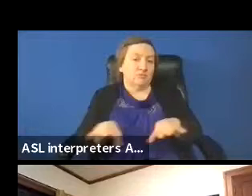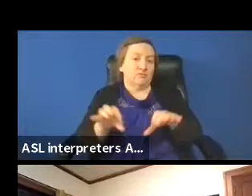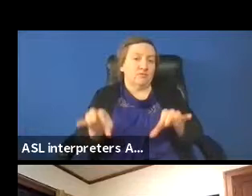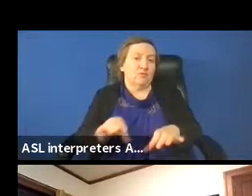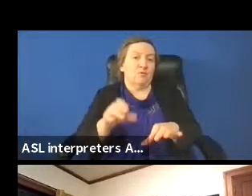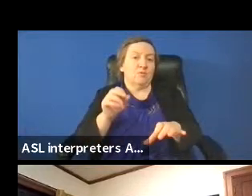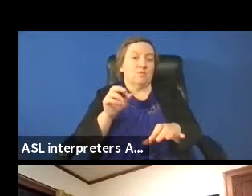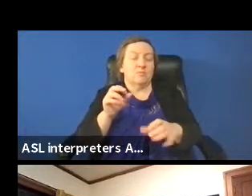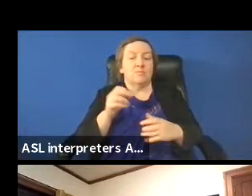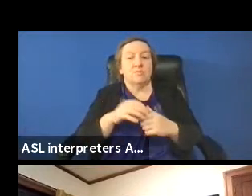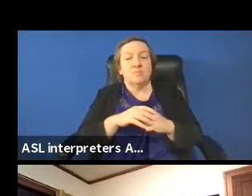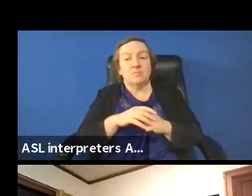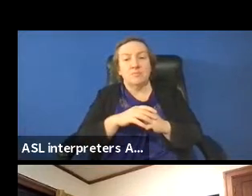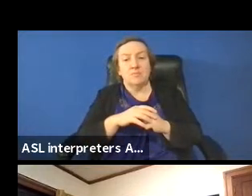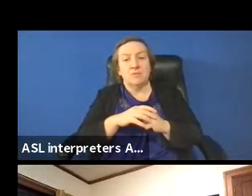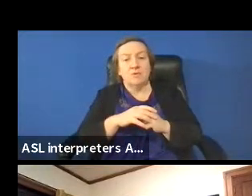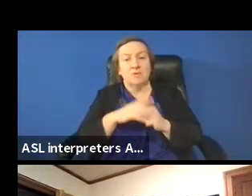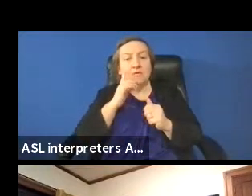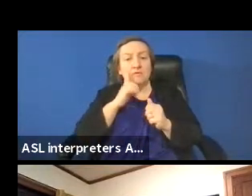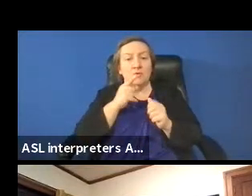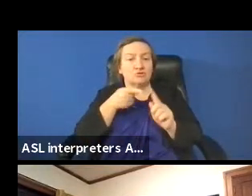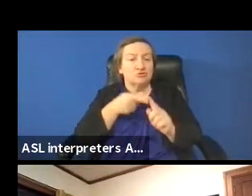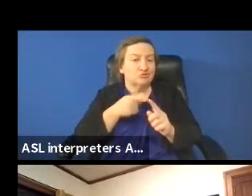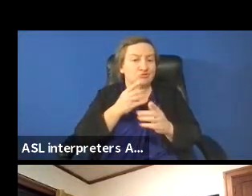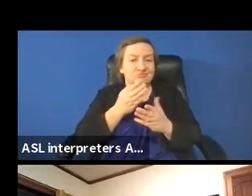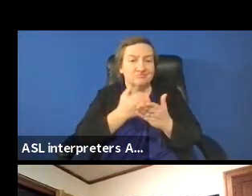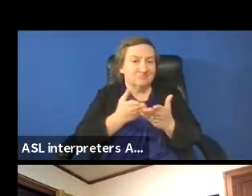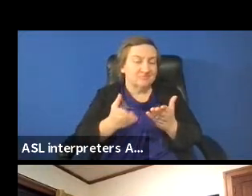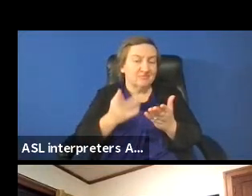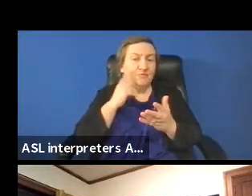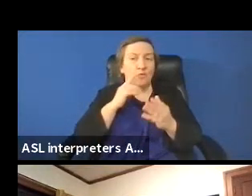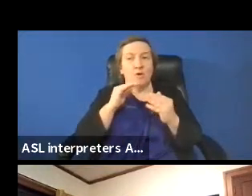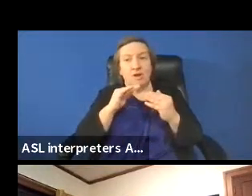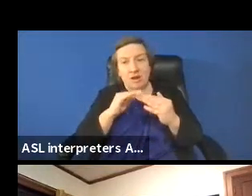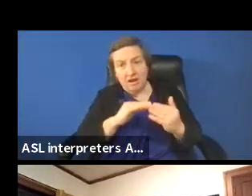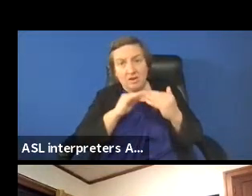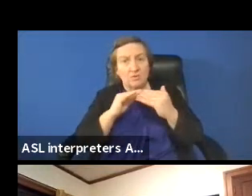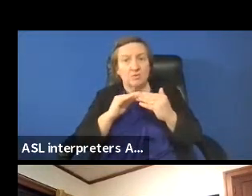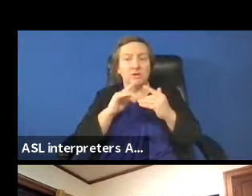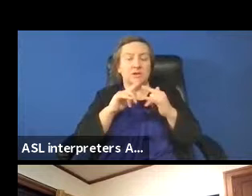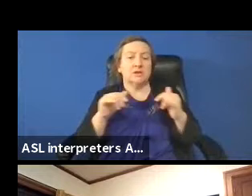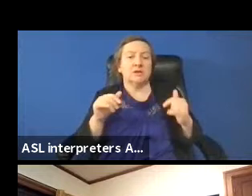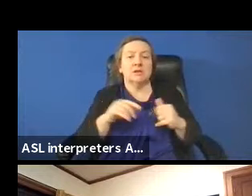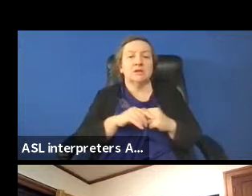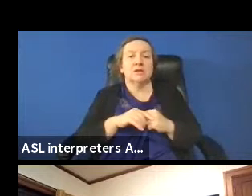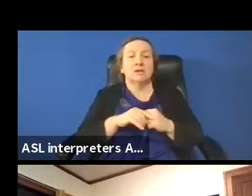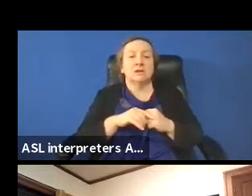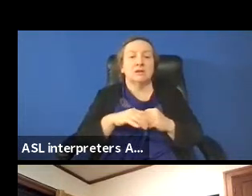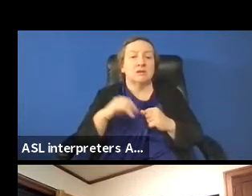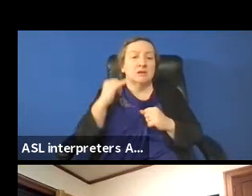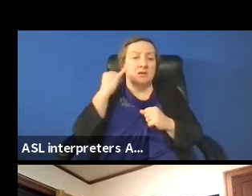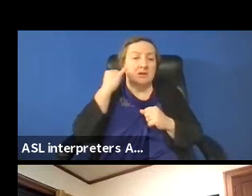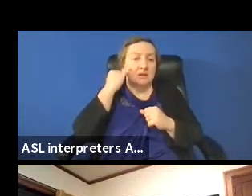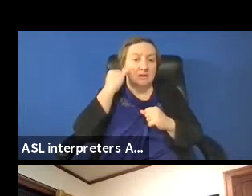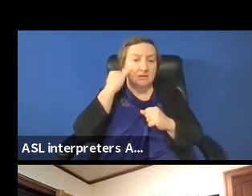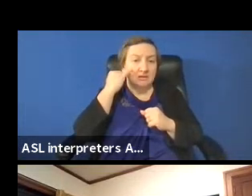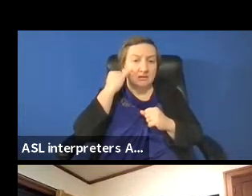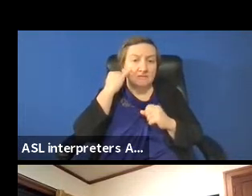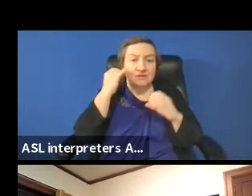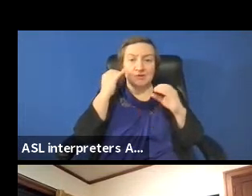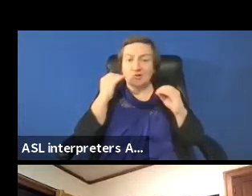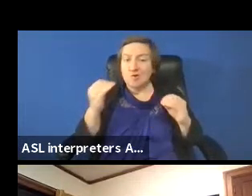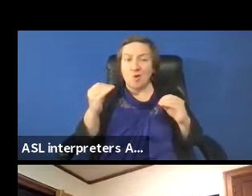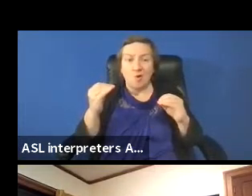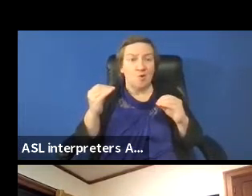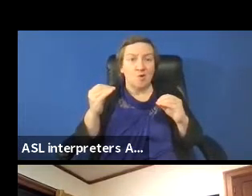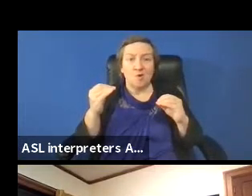for certain items for equity. So if, let's say that no